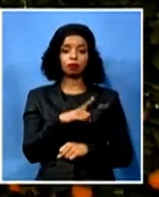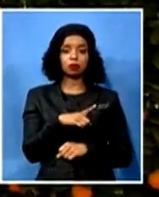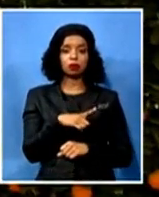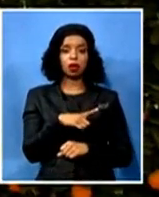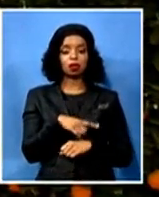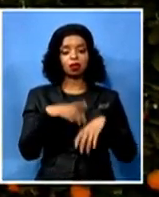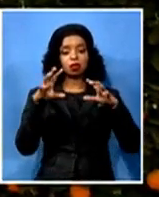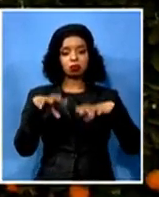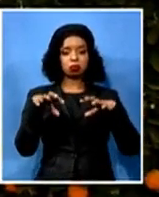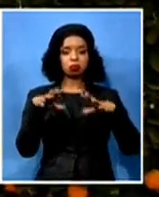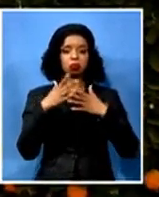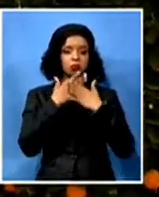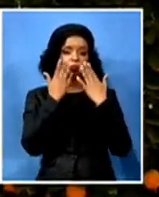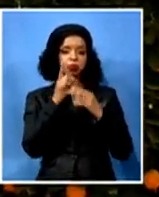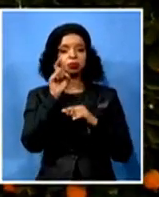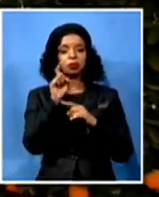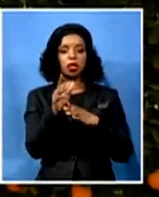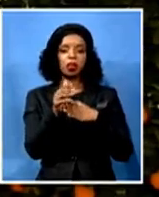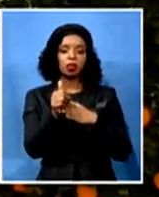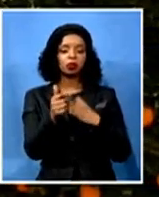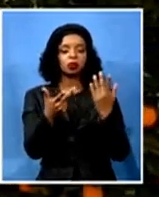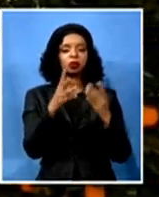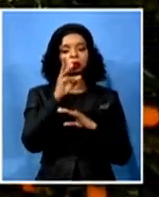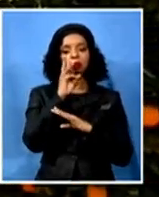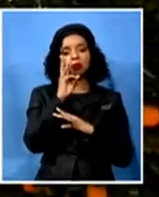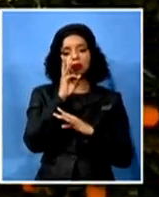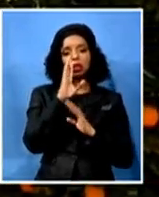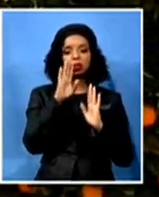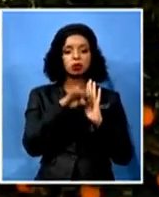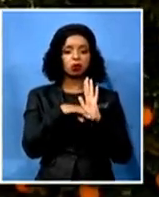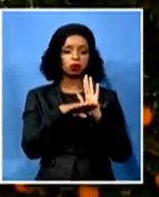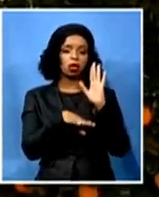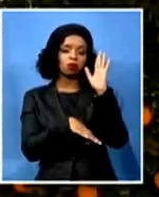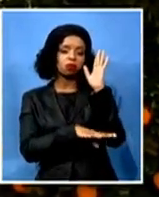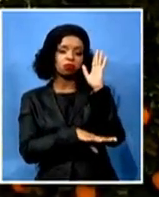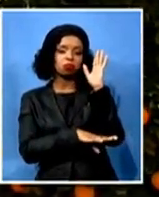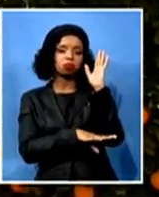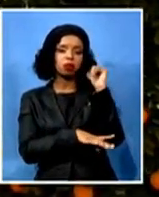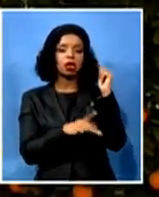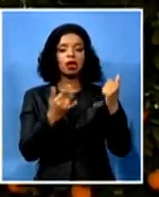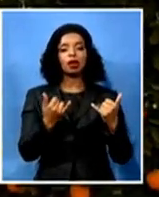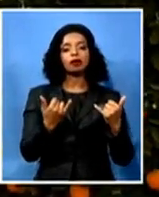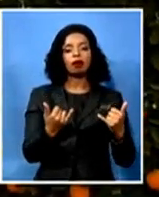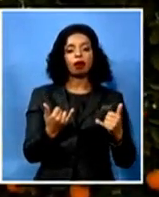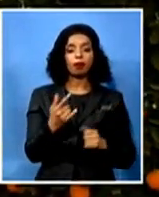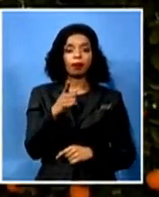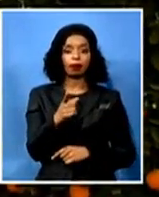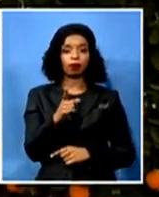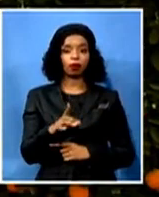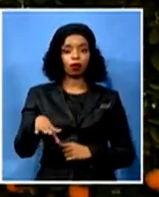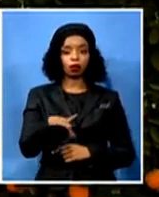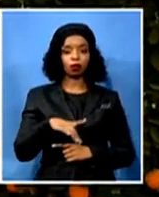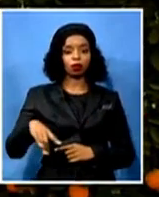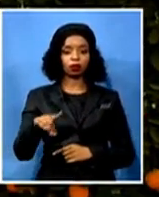in water levels. As it stands currently, Ebenezer Dam is reporting 14%,